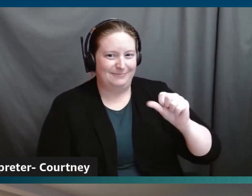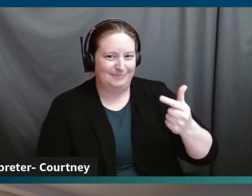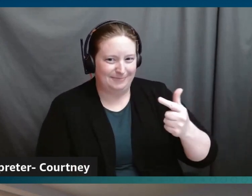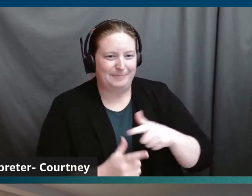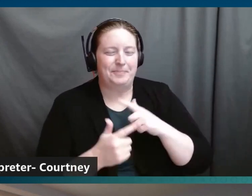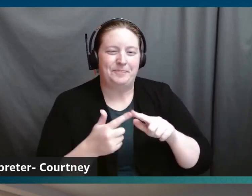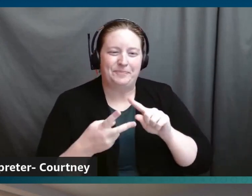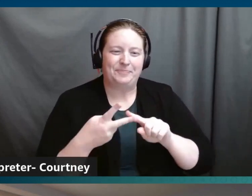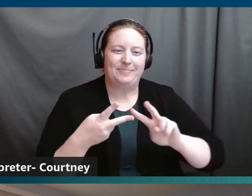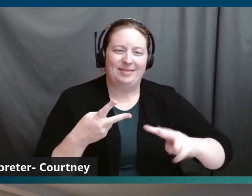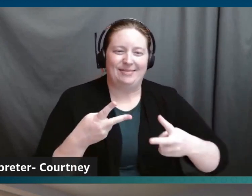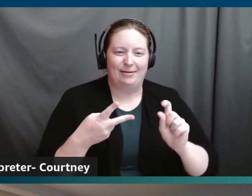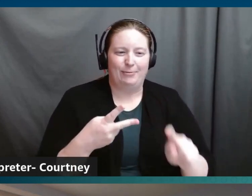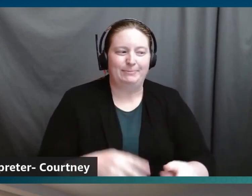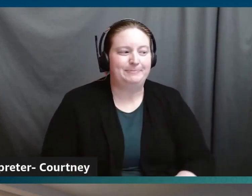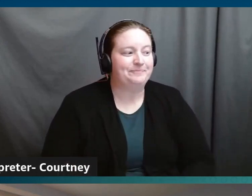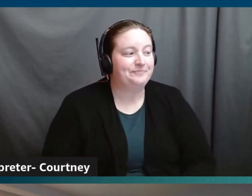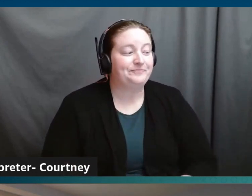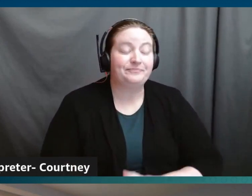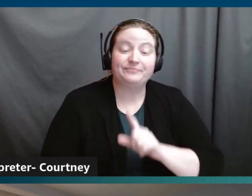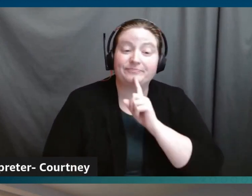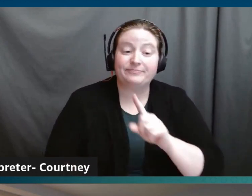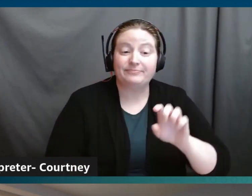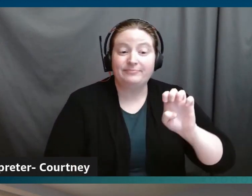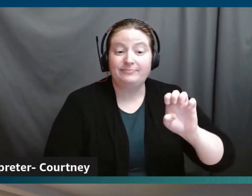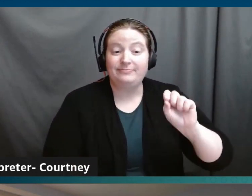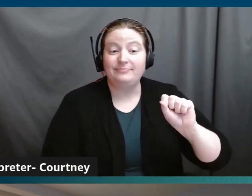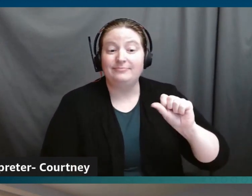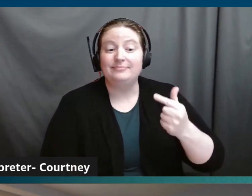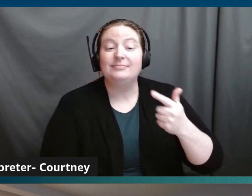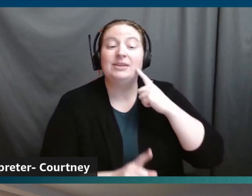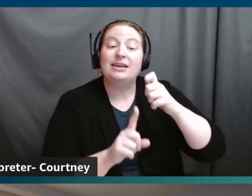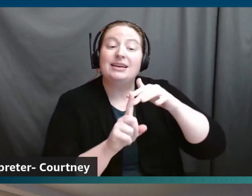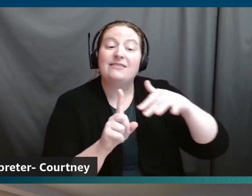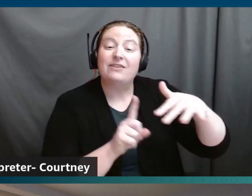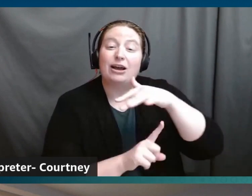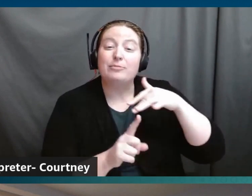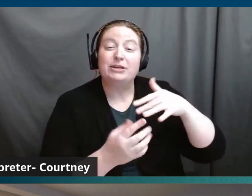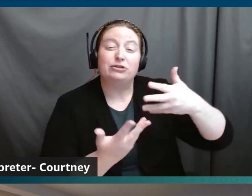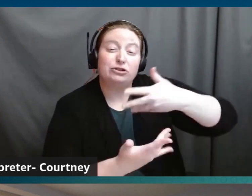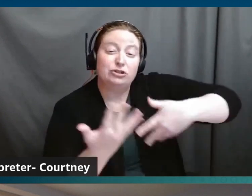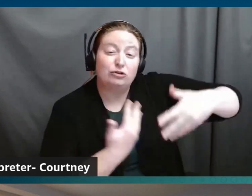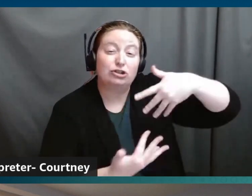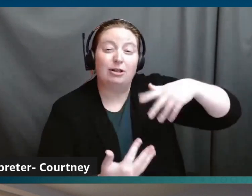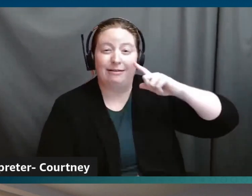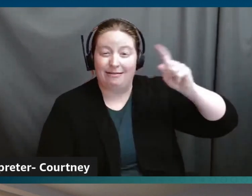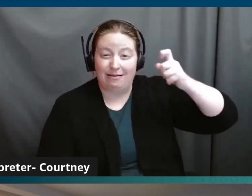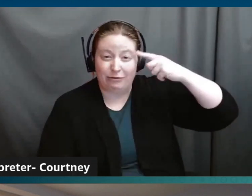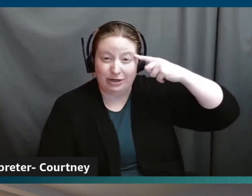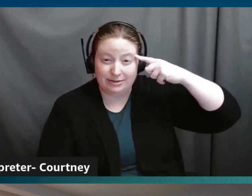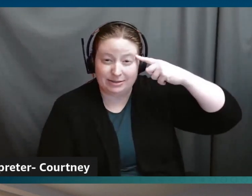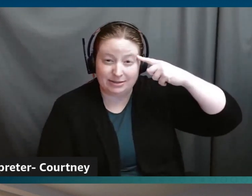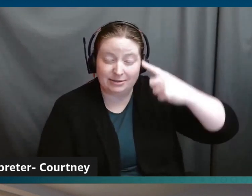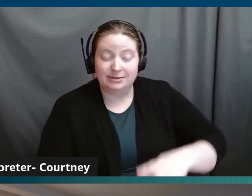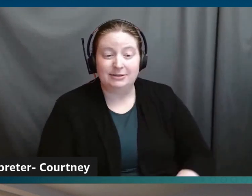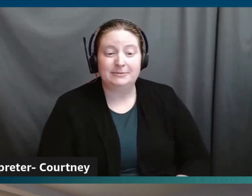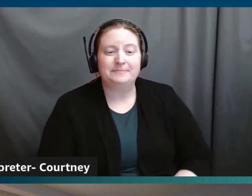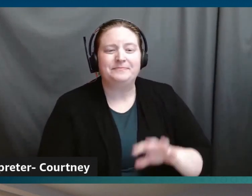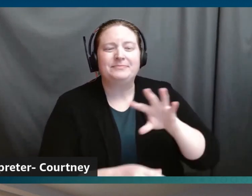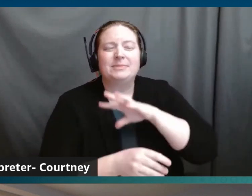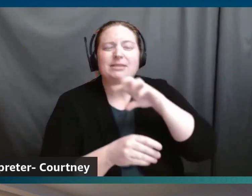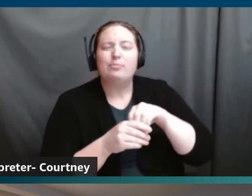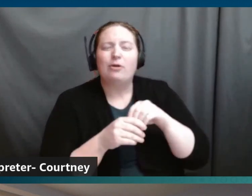second question. Sure, so ESG stands for environmental, social, and governance, and is part of an